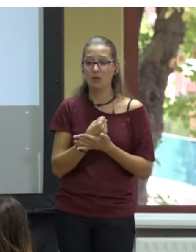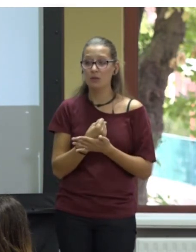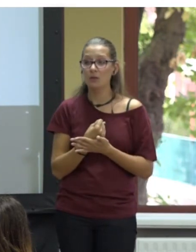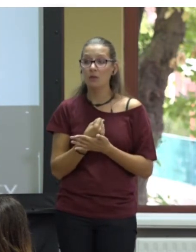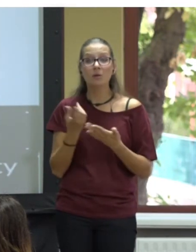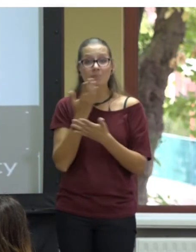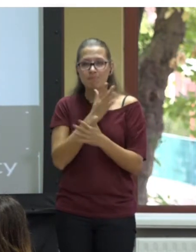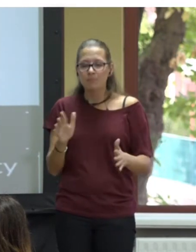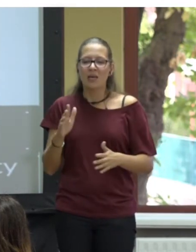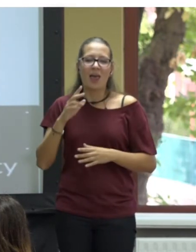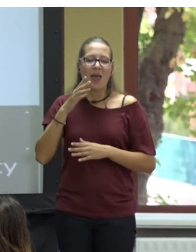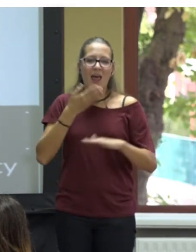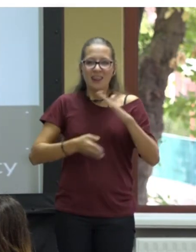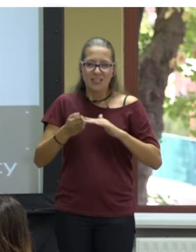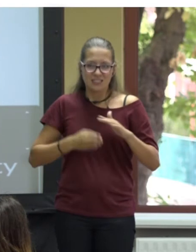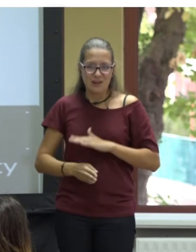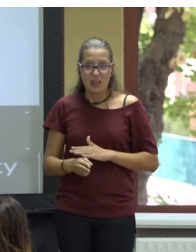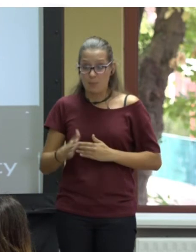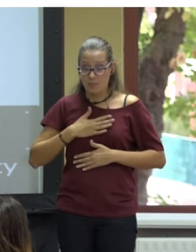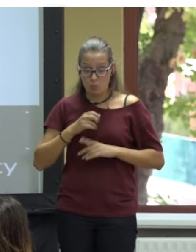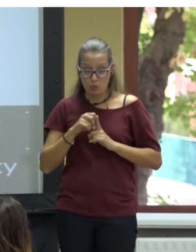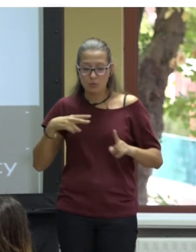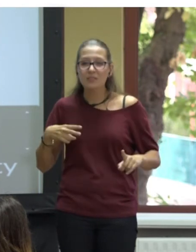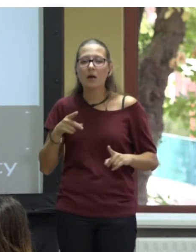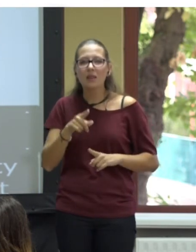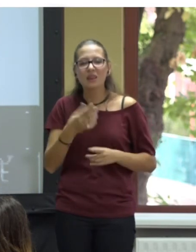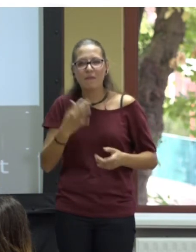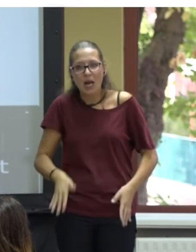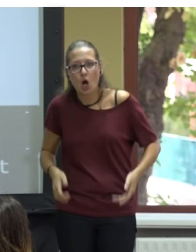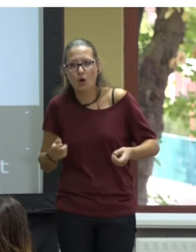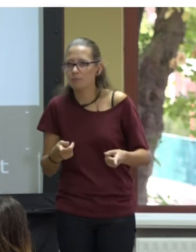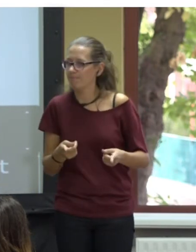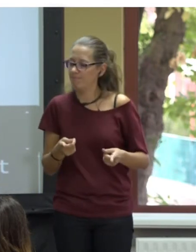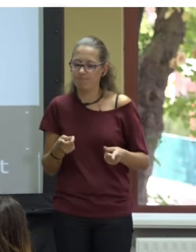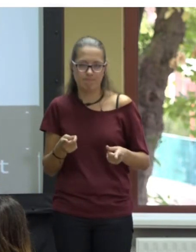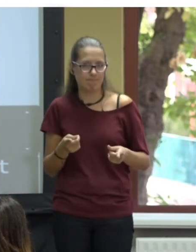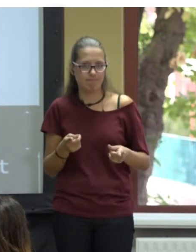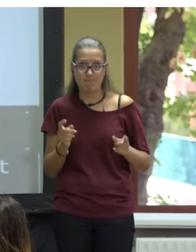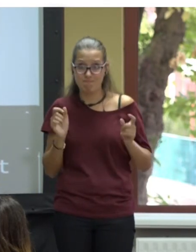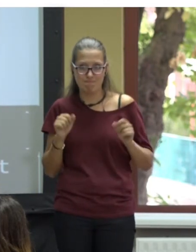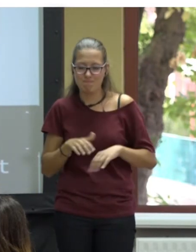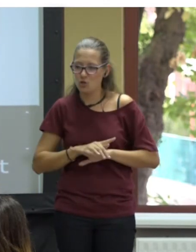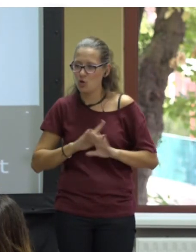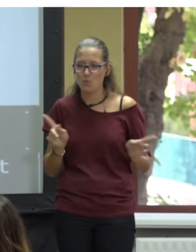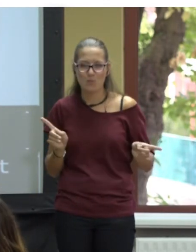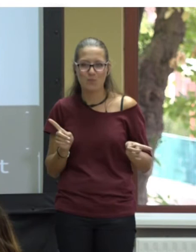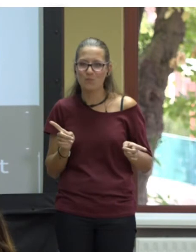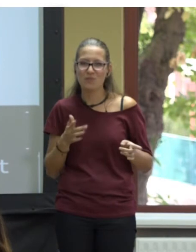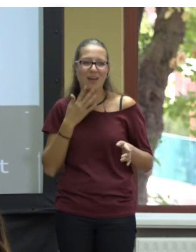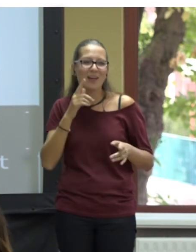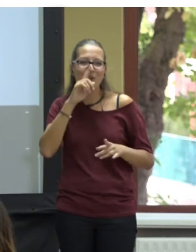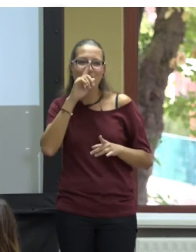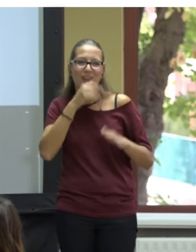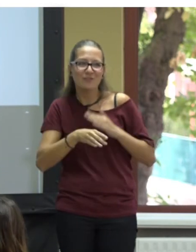But in any case, accessibility, from my stance, should not represent a cost. It must not be a